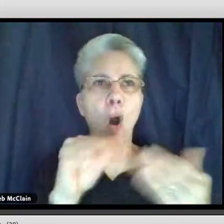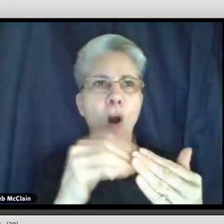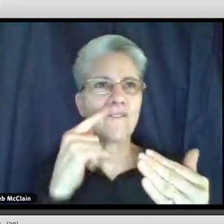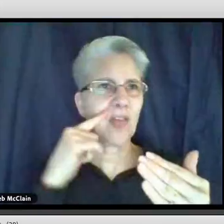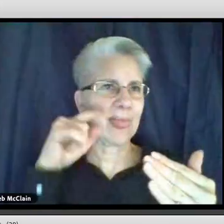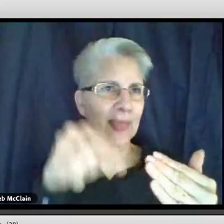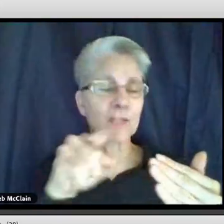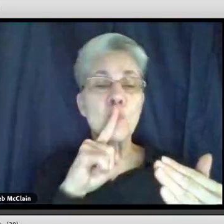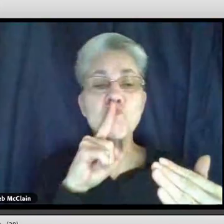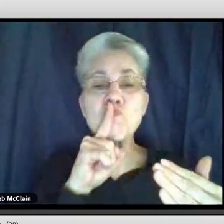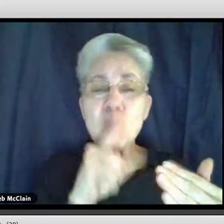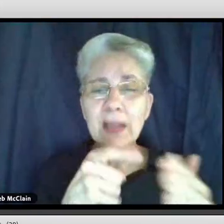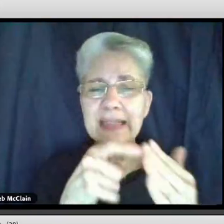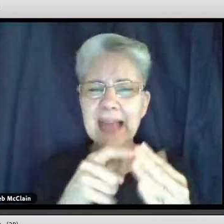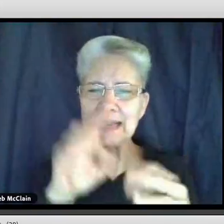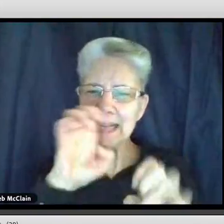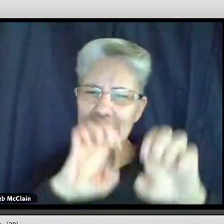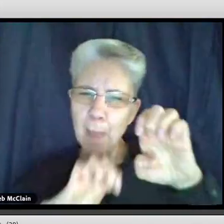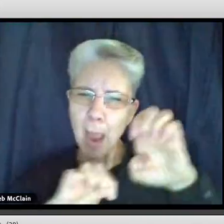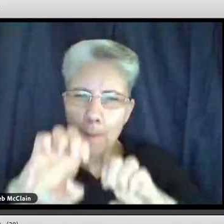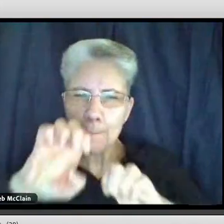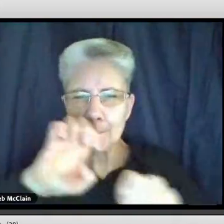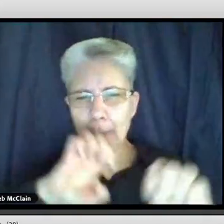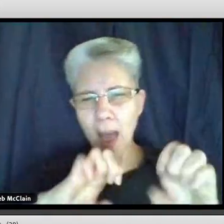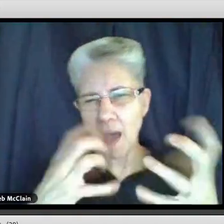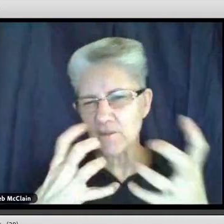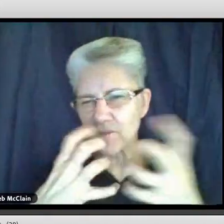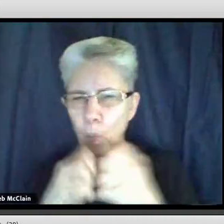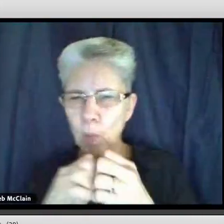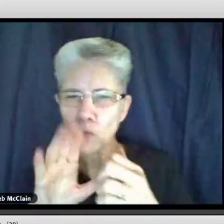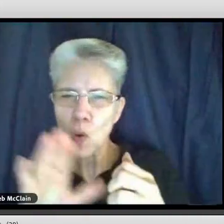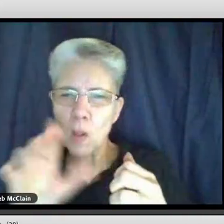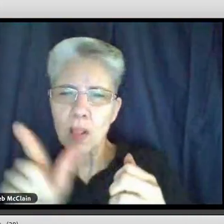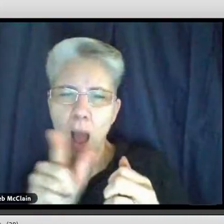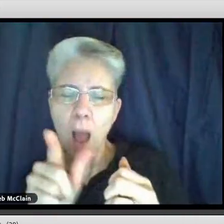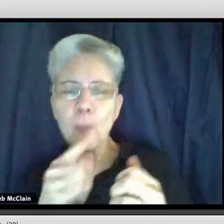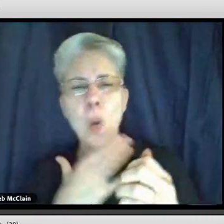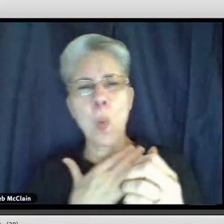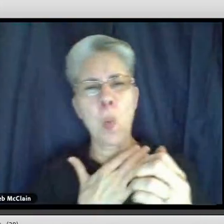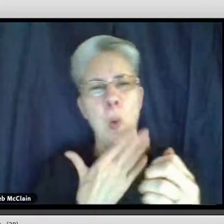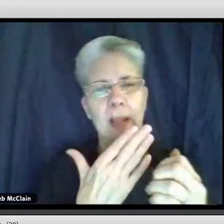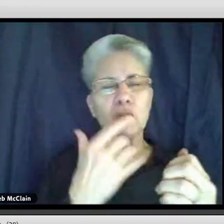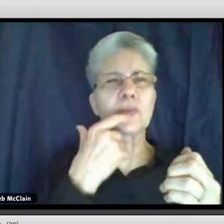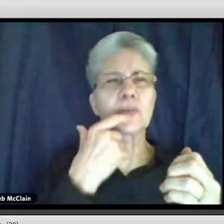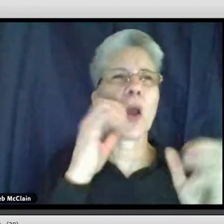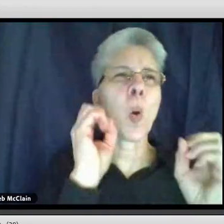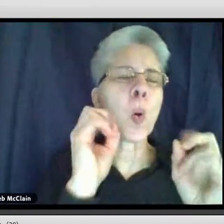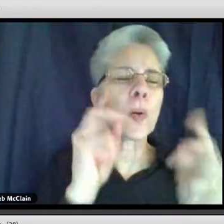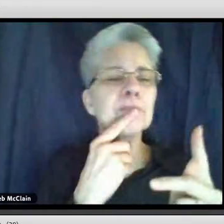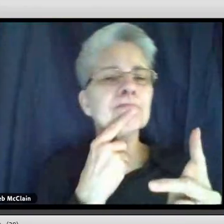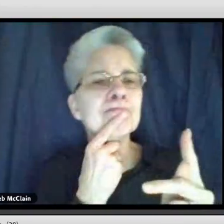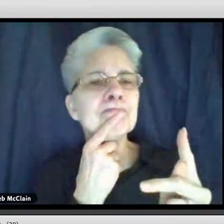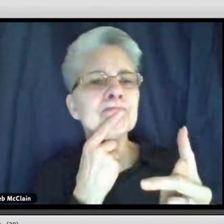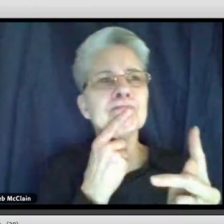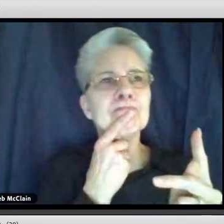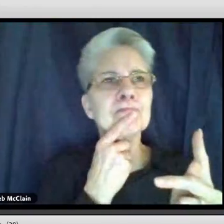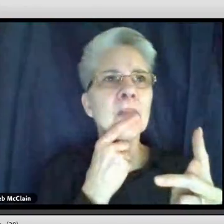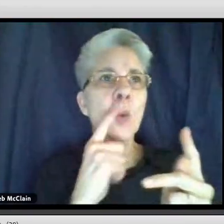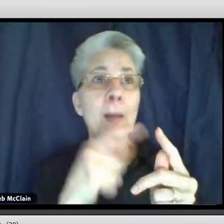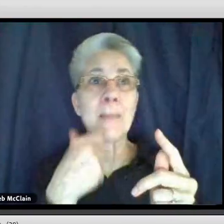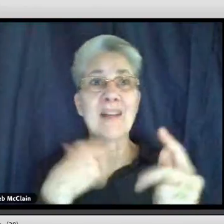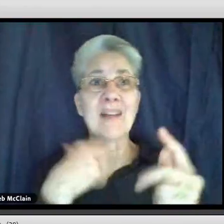It really does take some experimentation. It takes some willingness to be able to say, you know what, we might be a little in over our